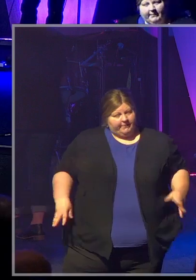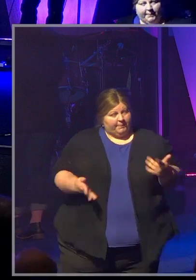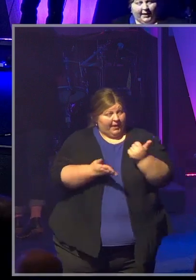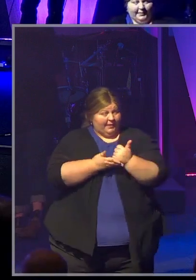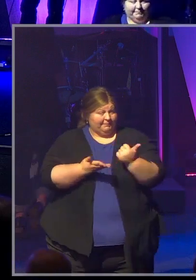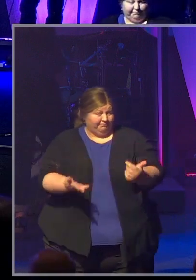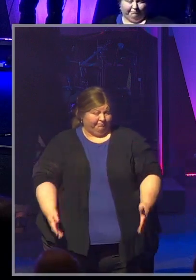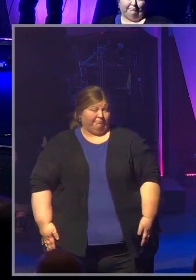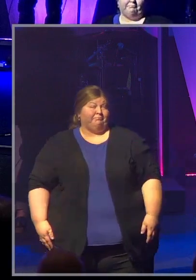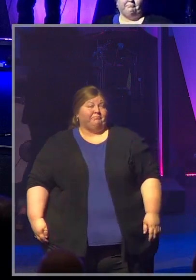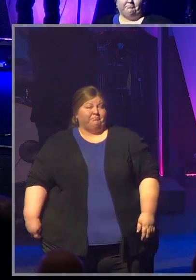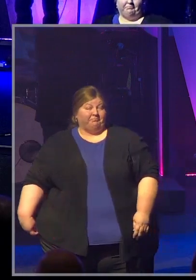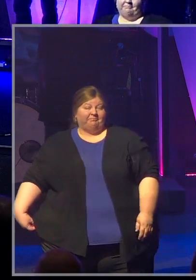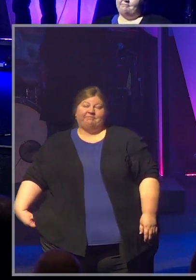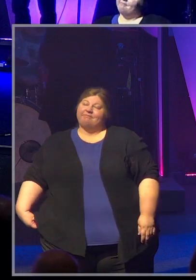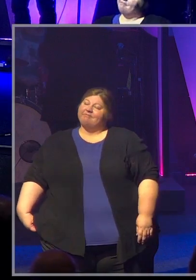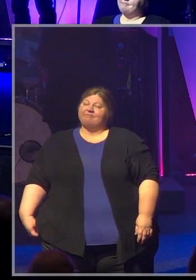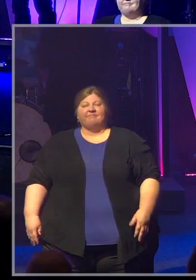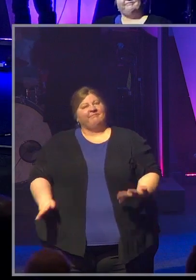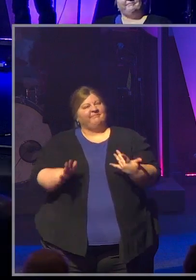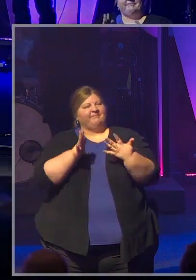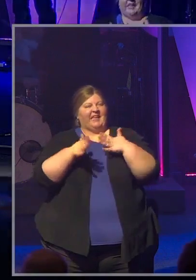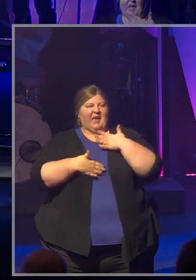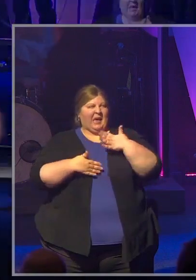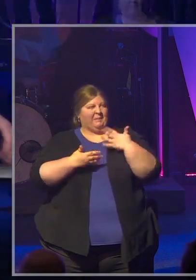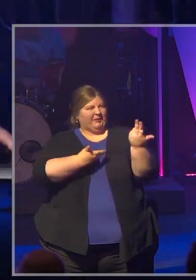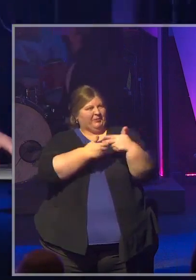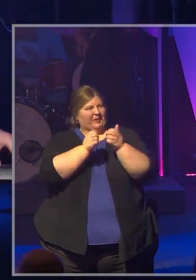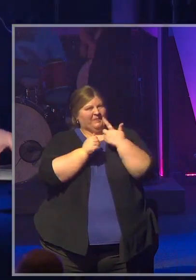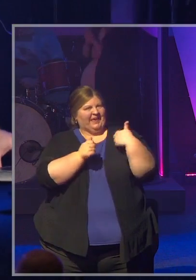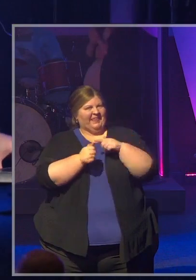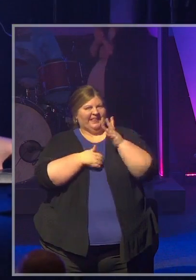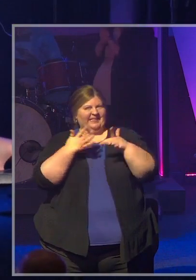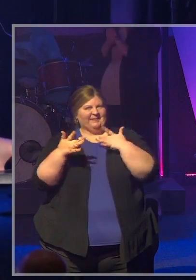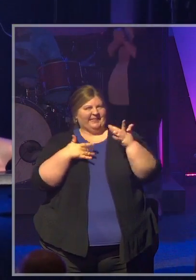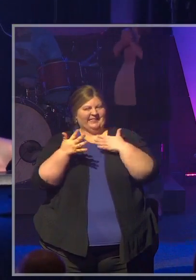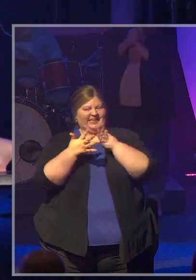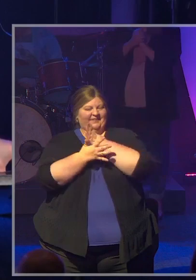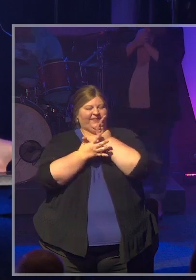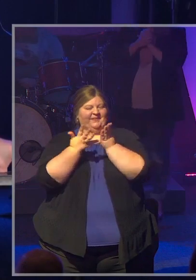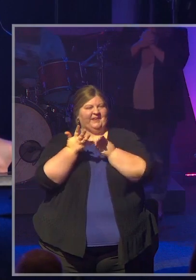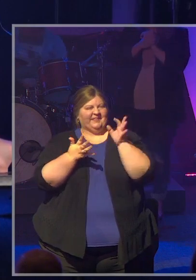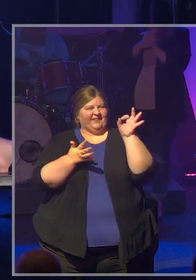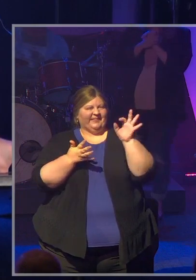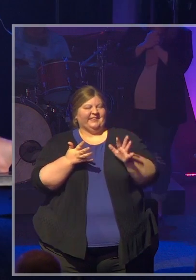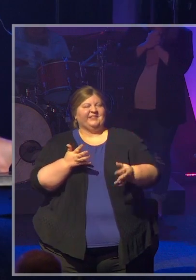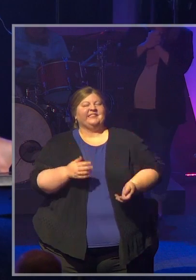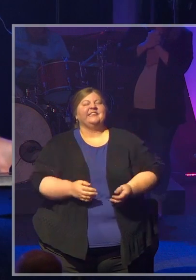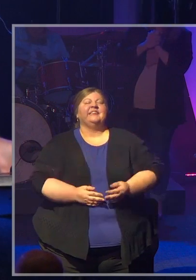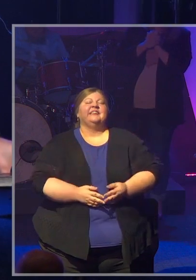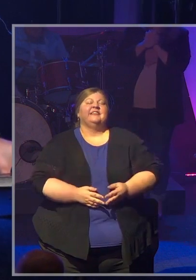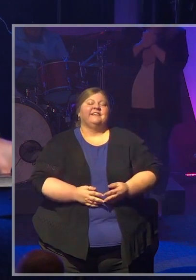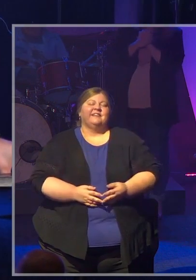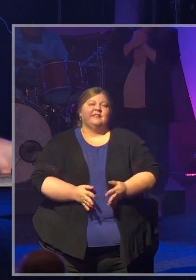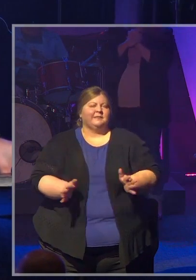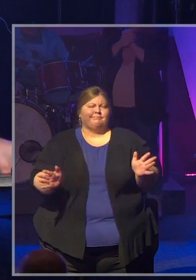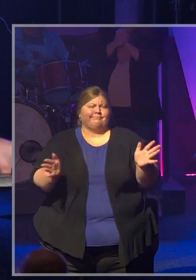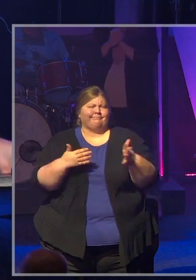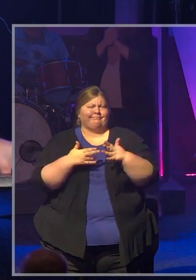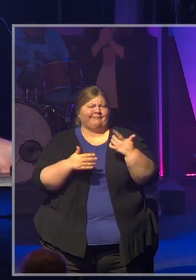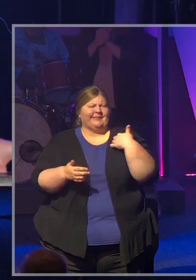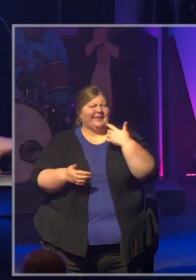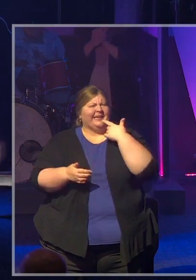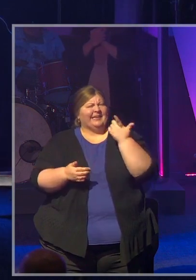Amen. Amen. So glad that you joined us today. Excited for the remainder of this series. And just like I said earlier, regardless of